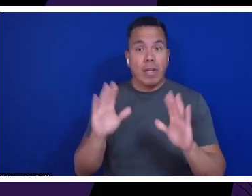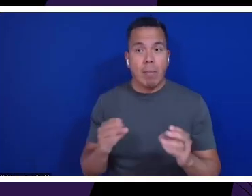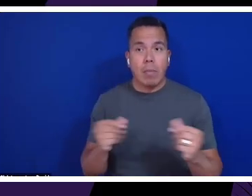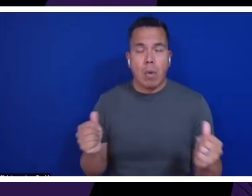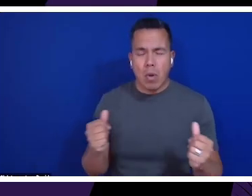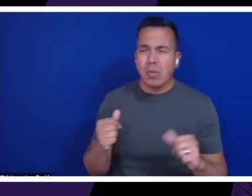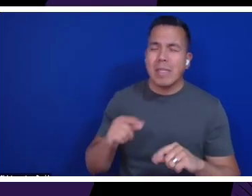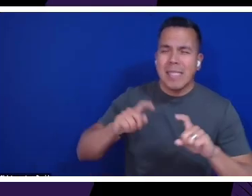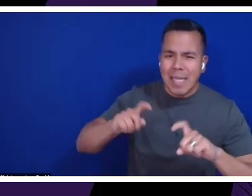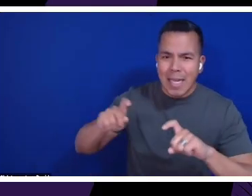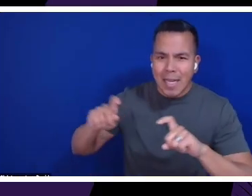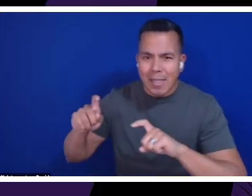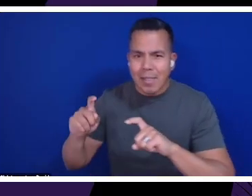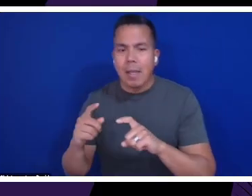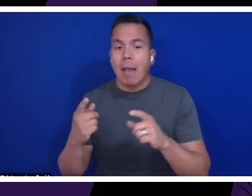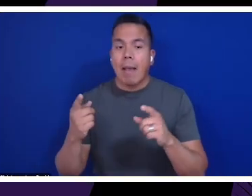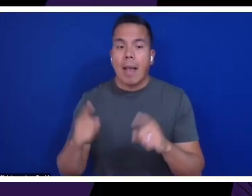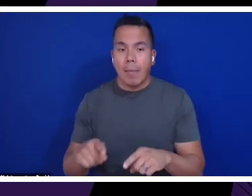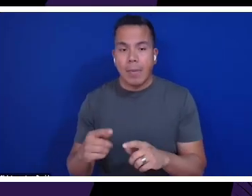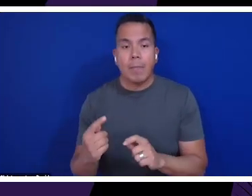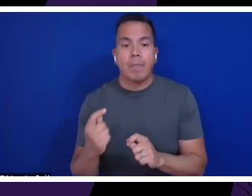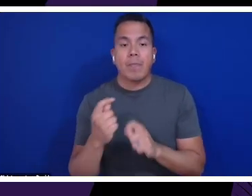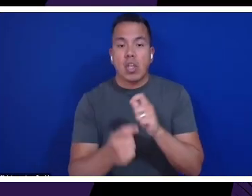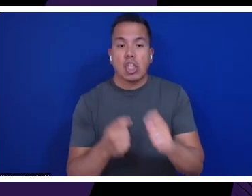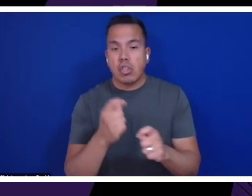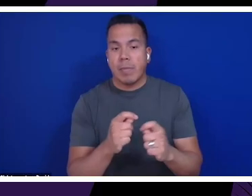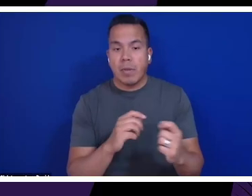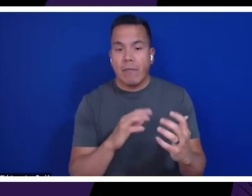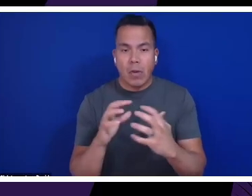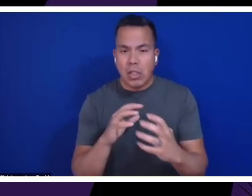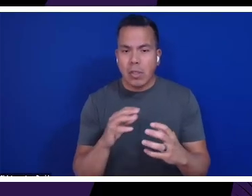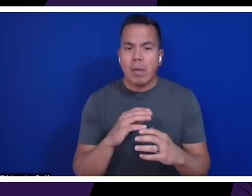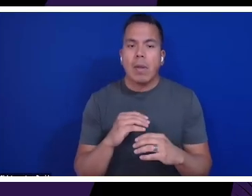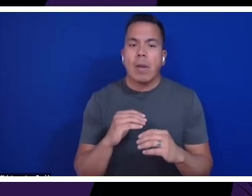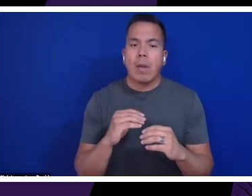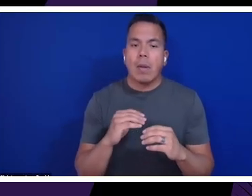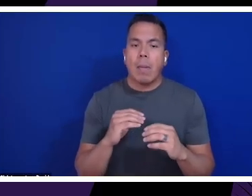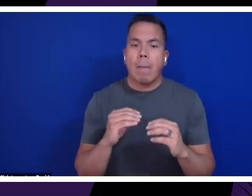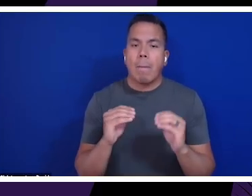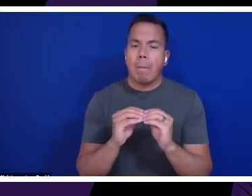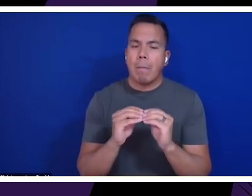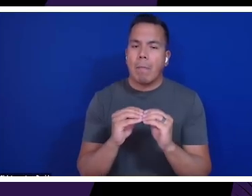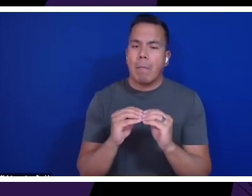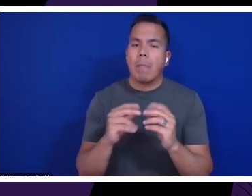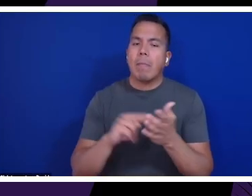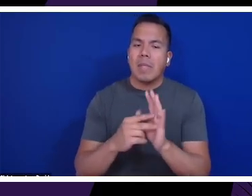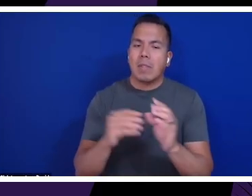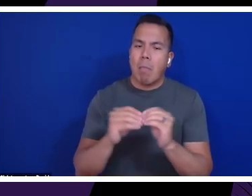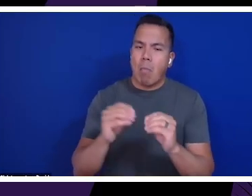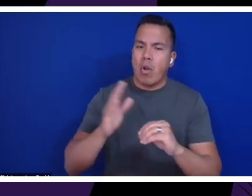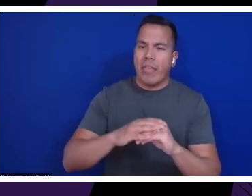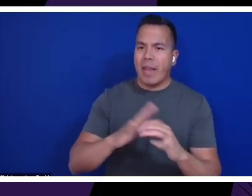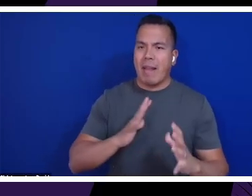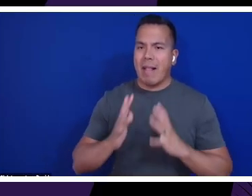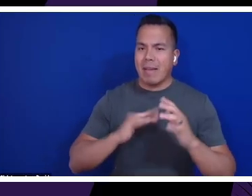critical insight emerged. Contributor friction matters more than elegant architecture. Let me explain what I mean by contributor friction. So